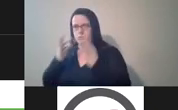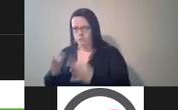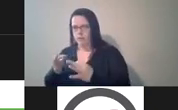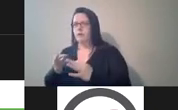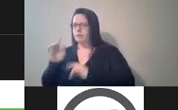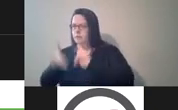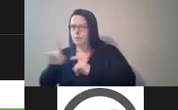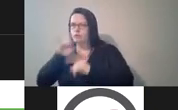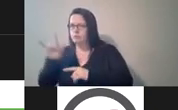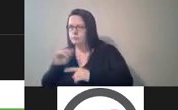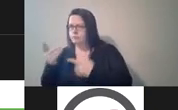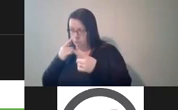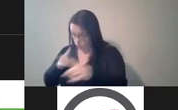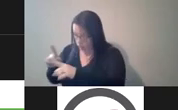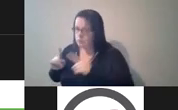good.